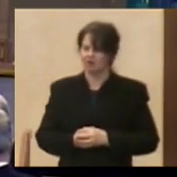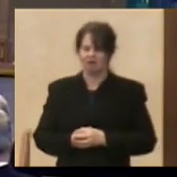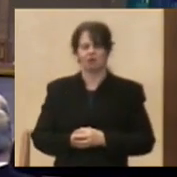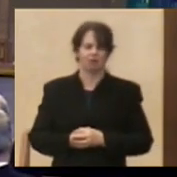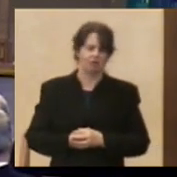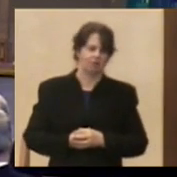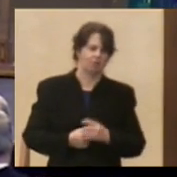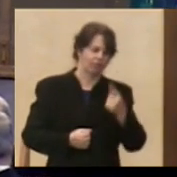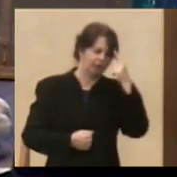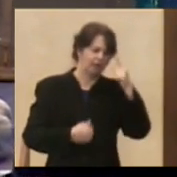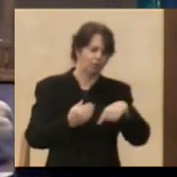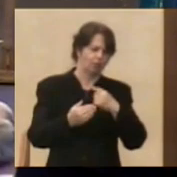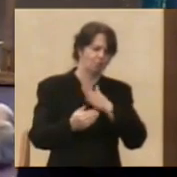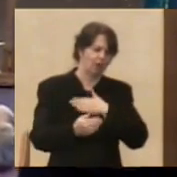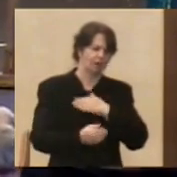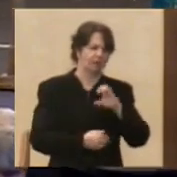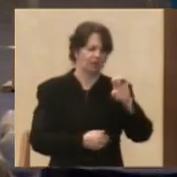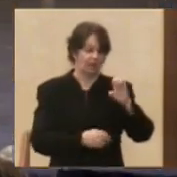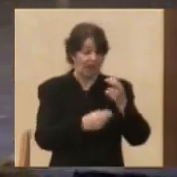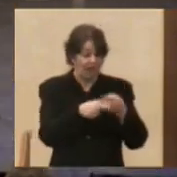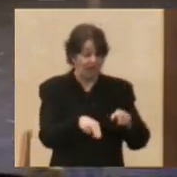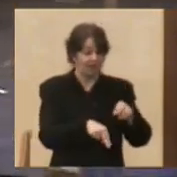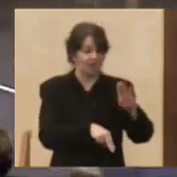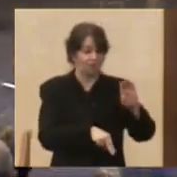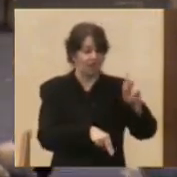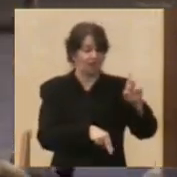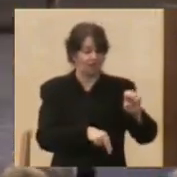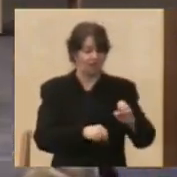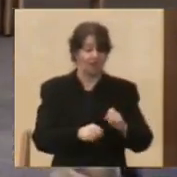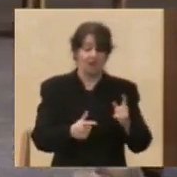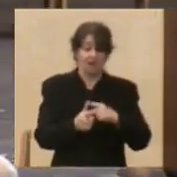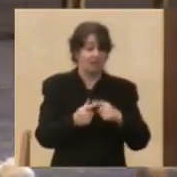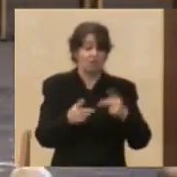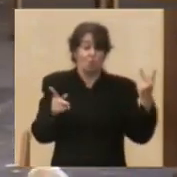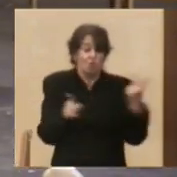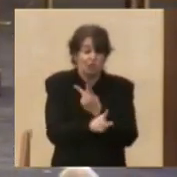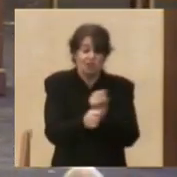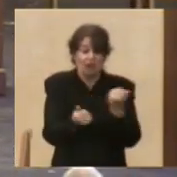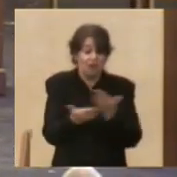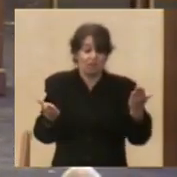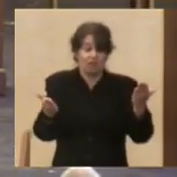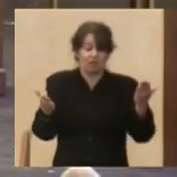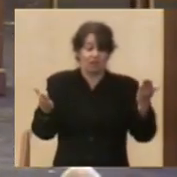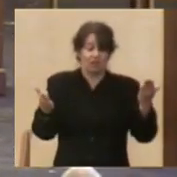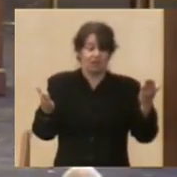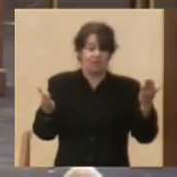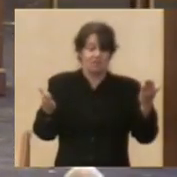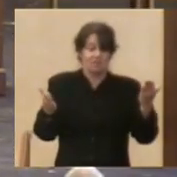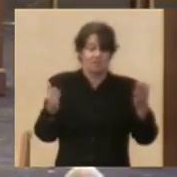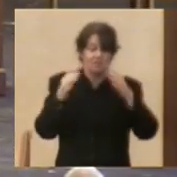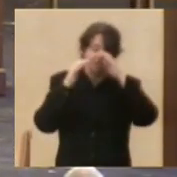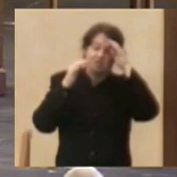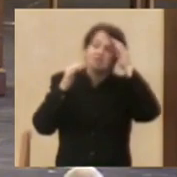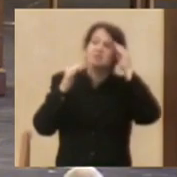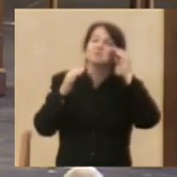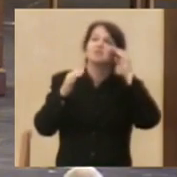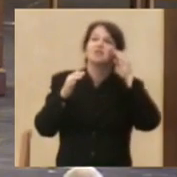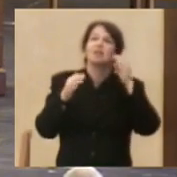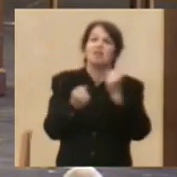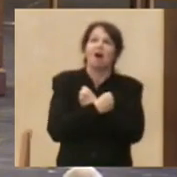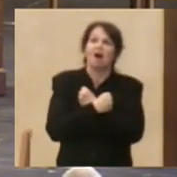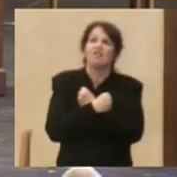And then the cherry on top of the whole ice cream dessert of discipleship.